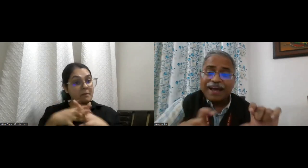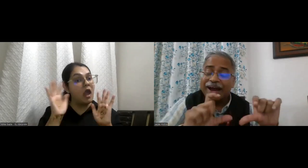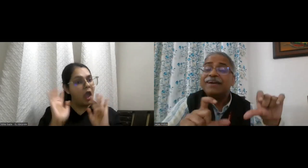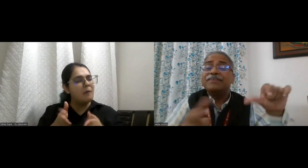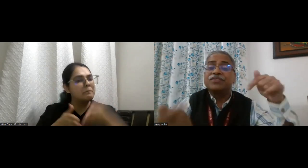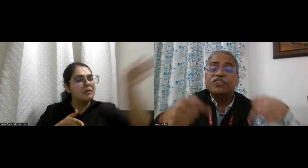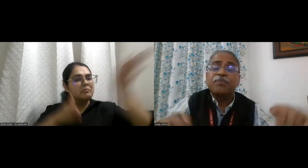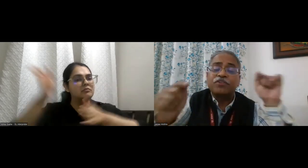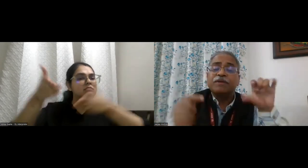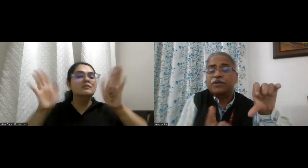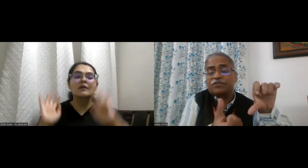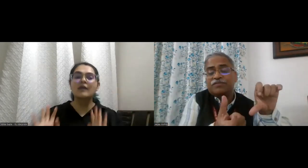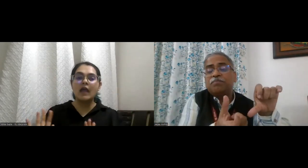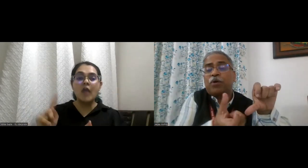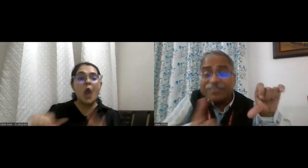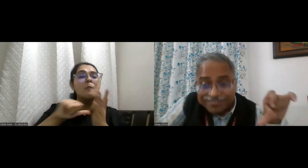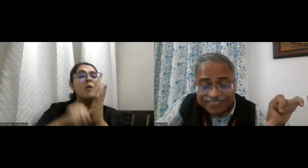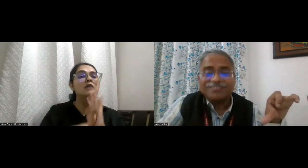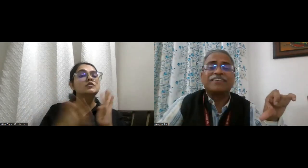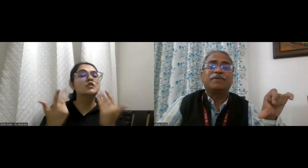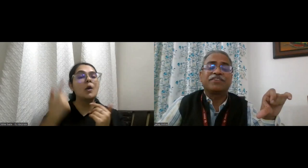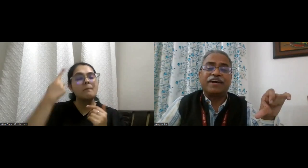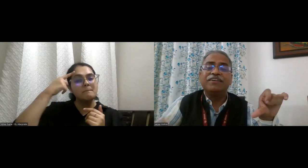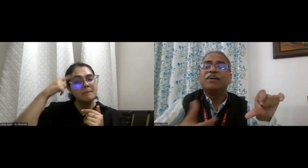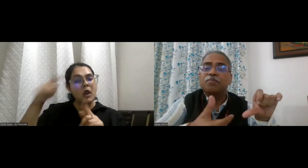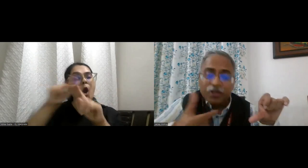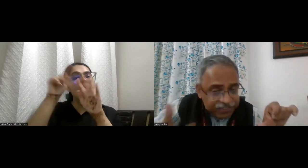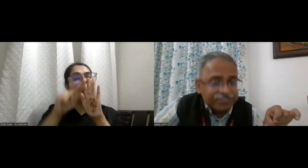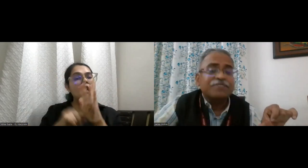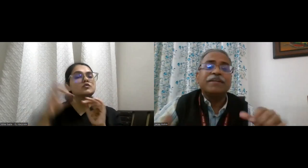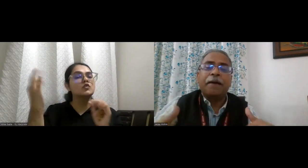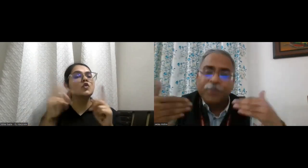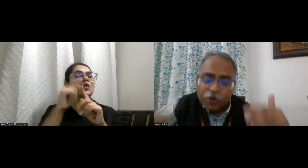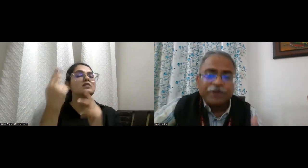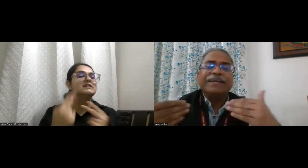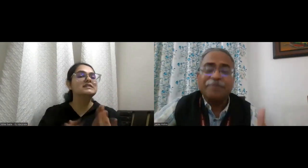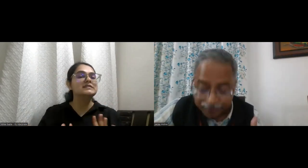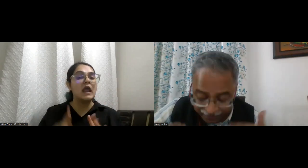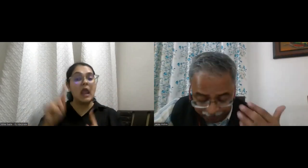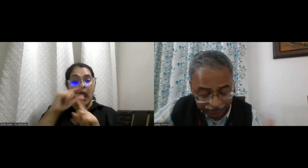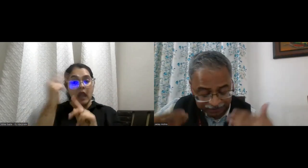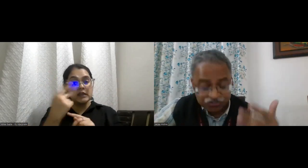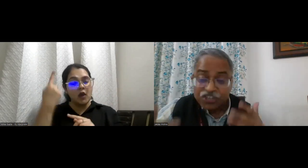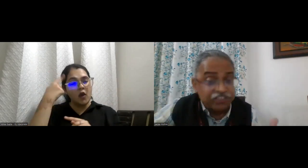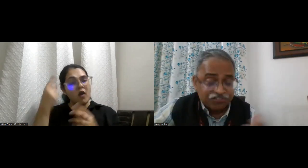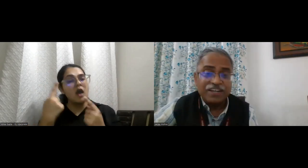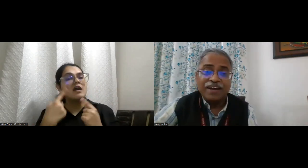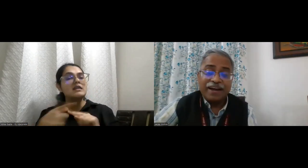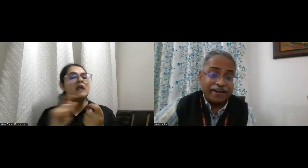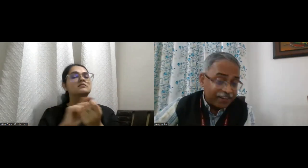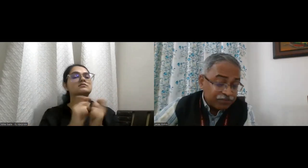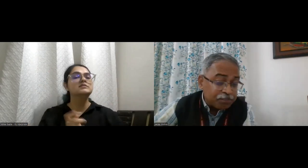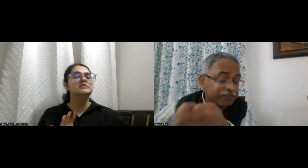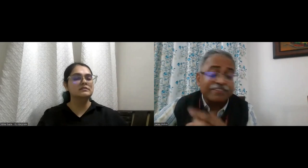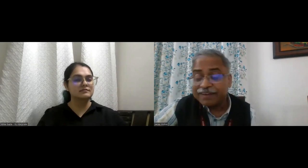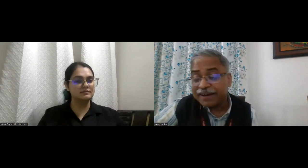everywhere. And this is possible because of the policies has been designed. Policies has been appropriately changed.